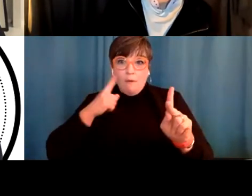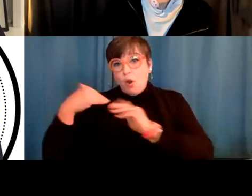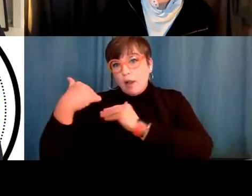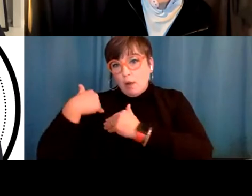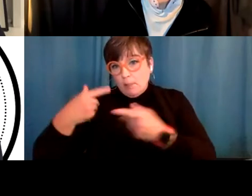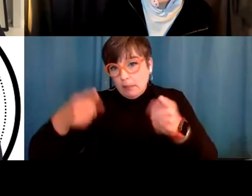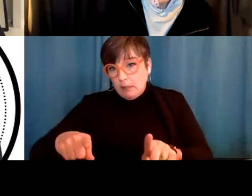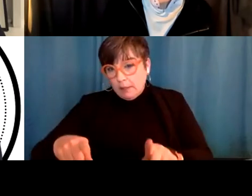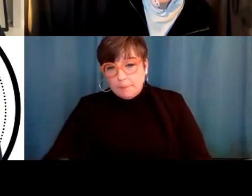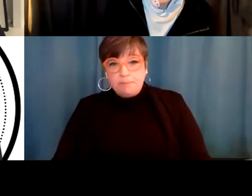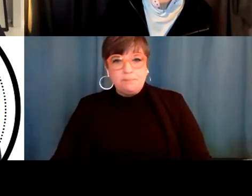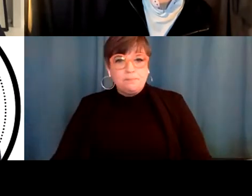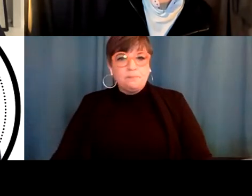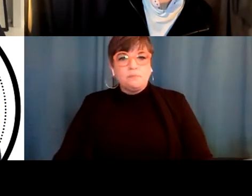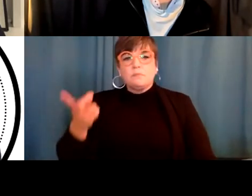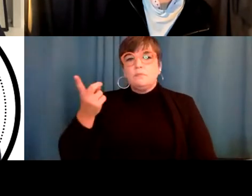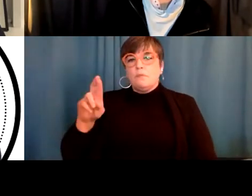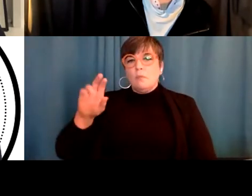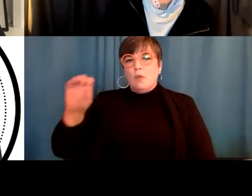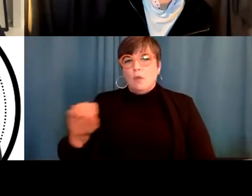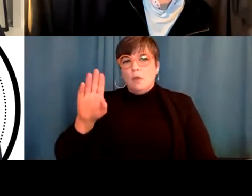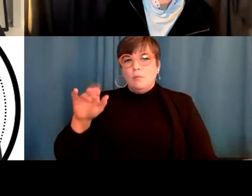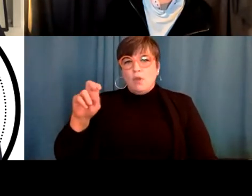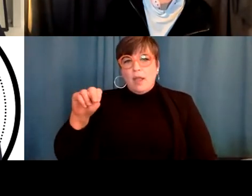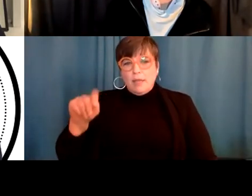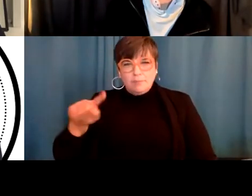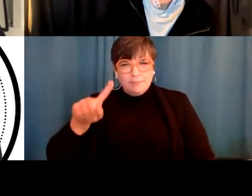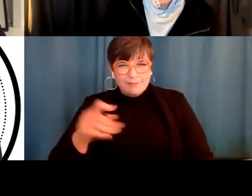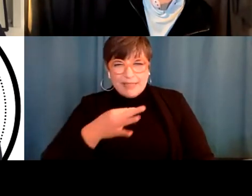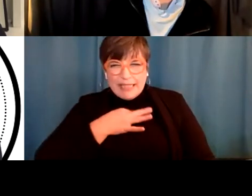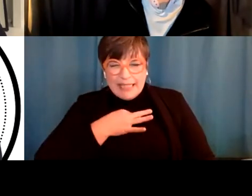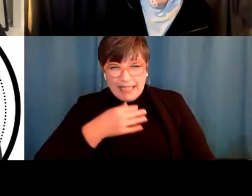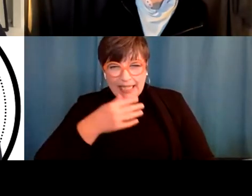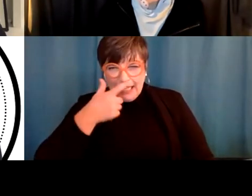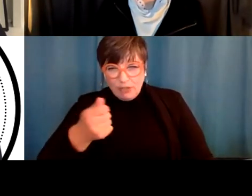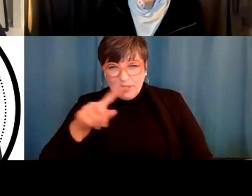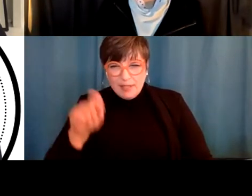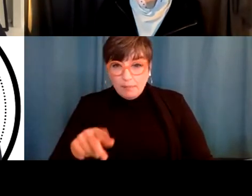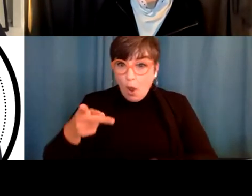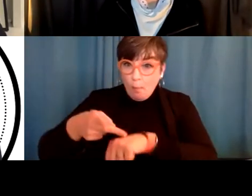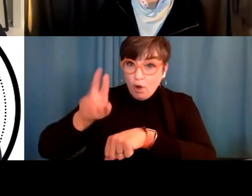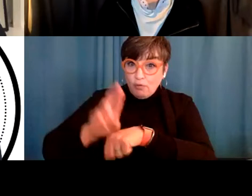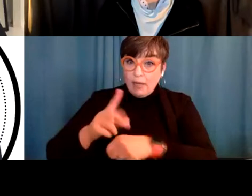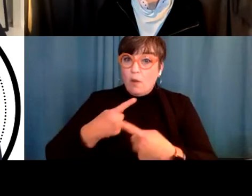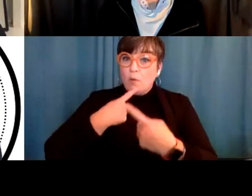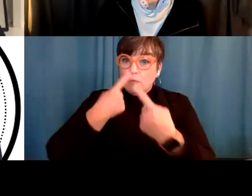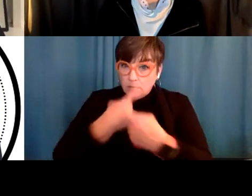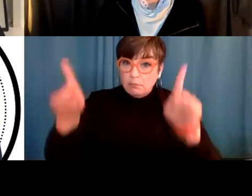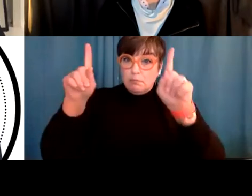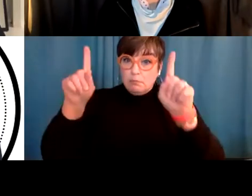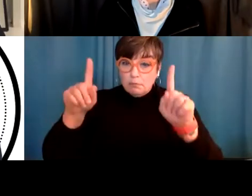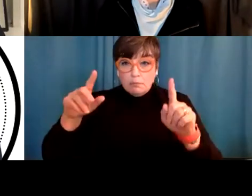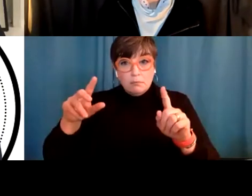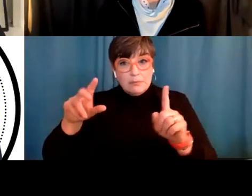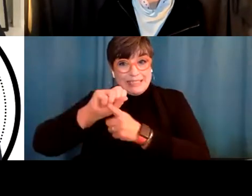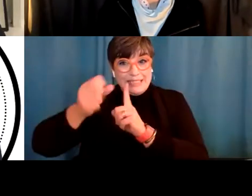Pat, here's an interesting question. Puerto Rico has declared a state of emergency addressing gender-based violence.